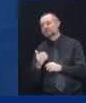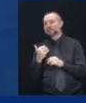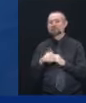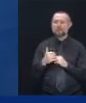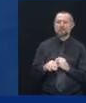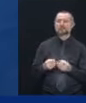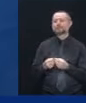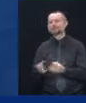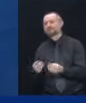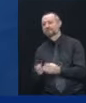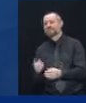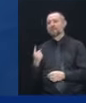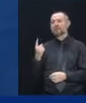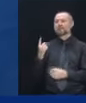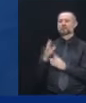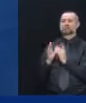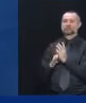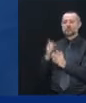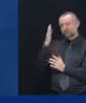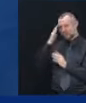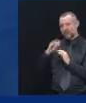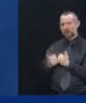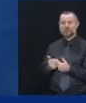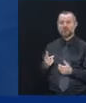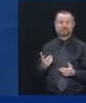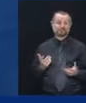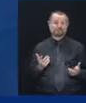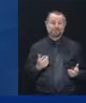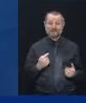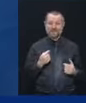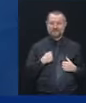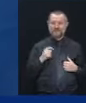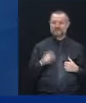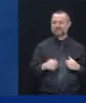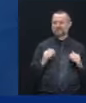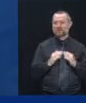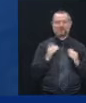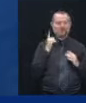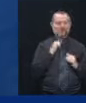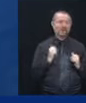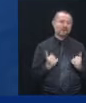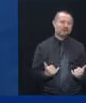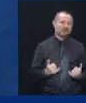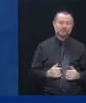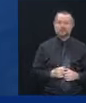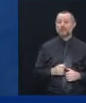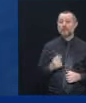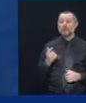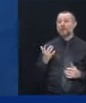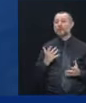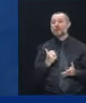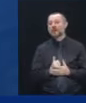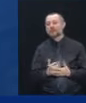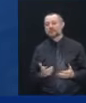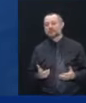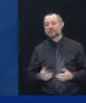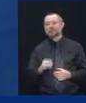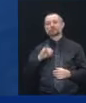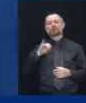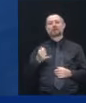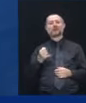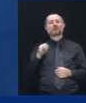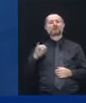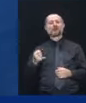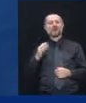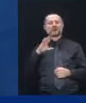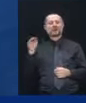allocation until the supply increases. What could make a big difference in the supply? Johnson & Johnson.